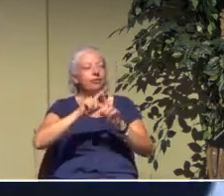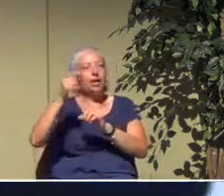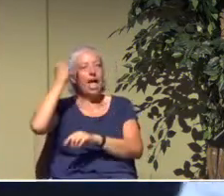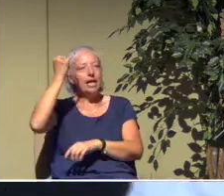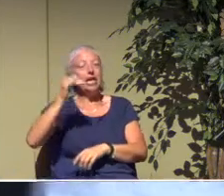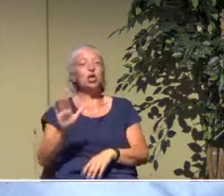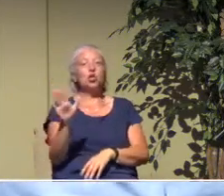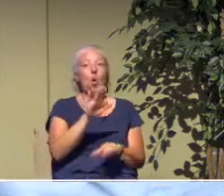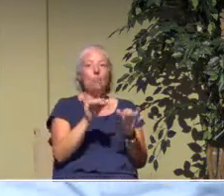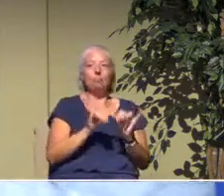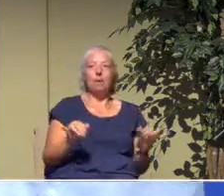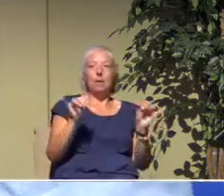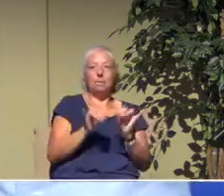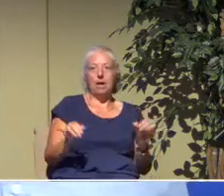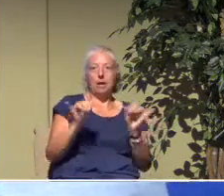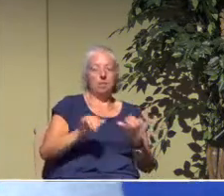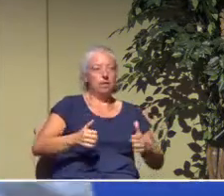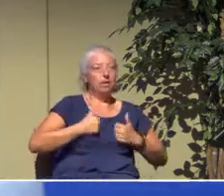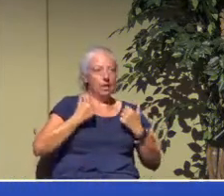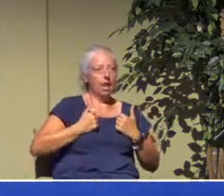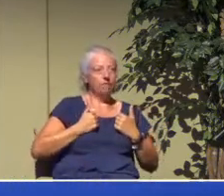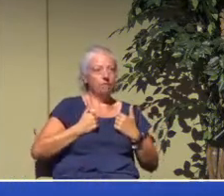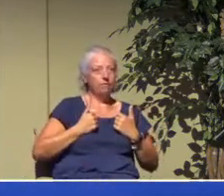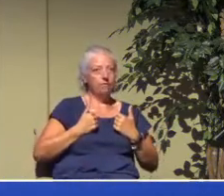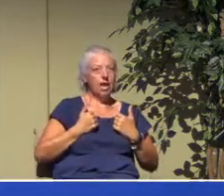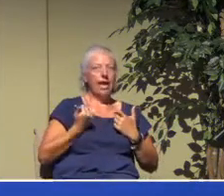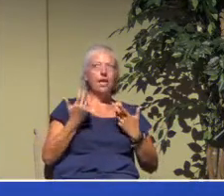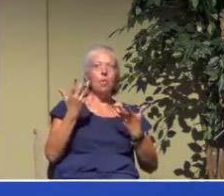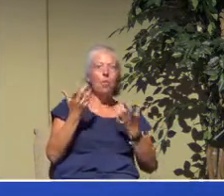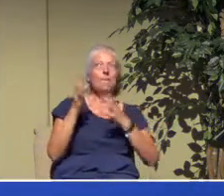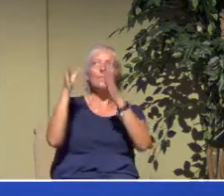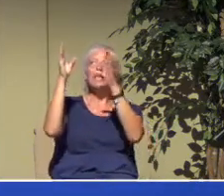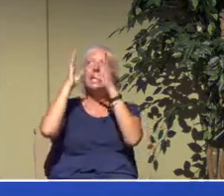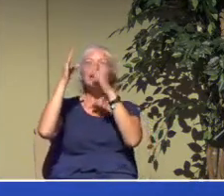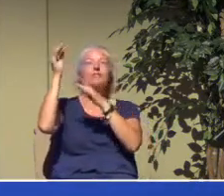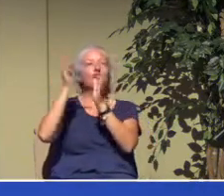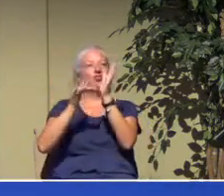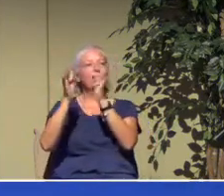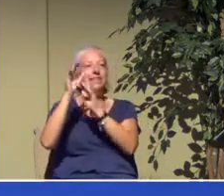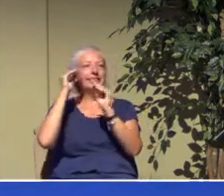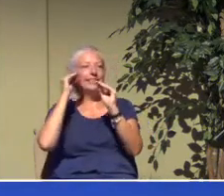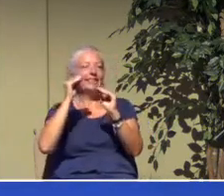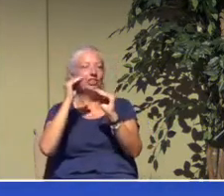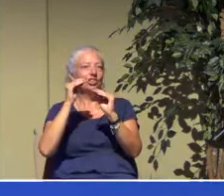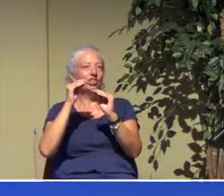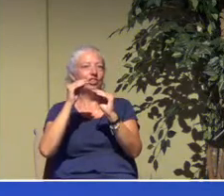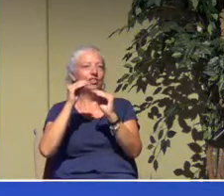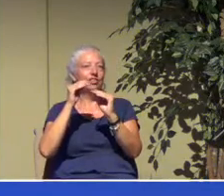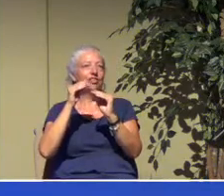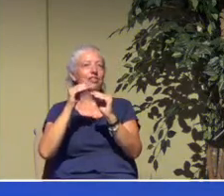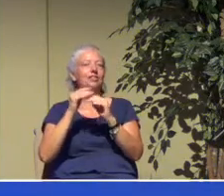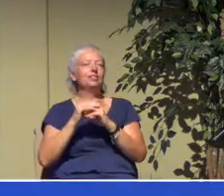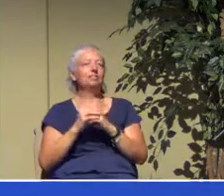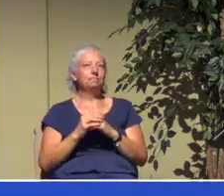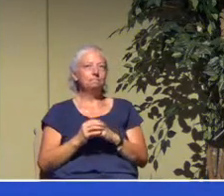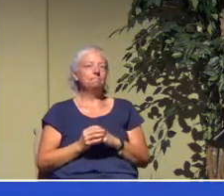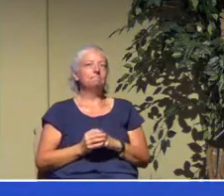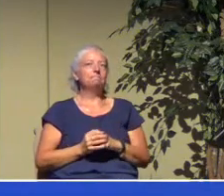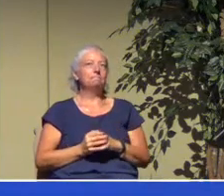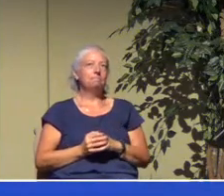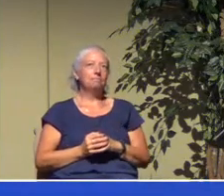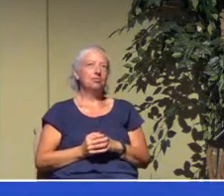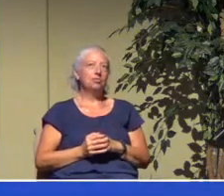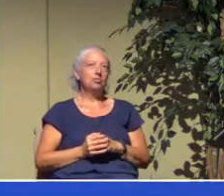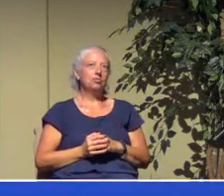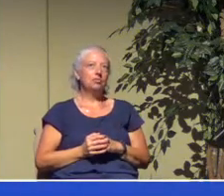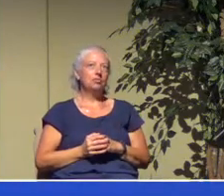so you could remain attentive to how Jesus is teaching you, and so that he has that fuel that he could use in your life.